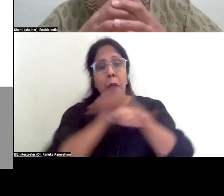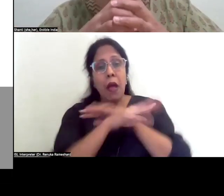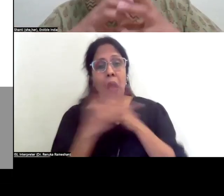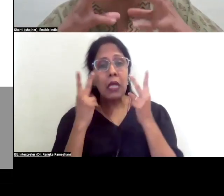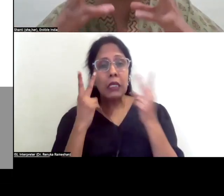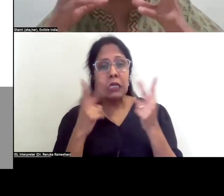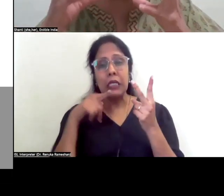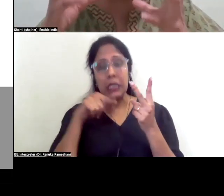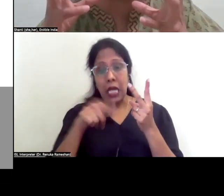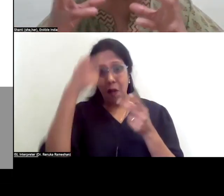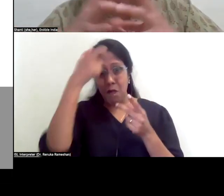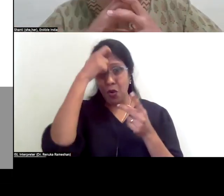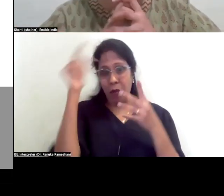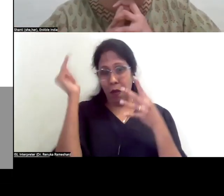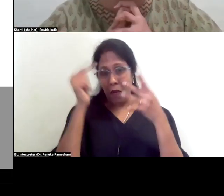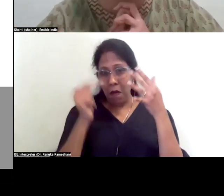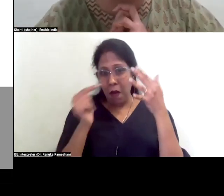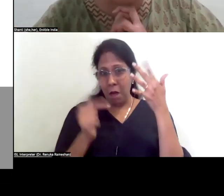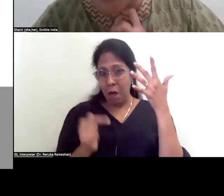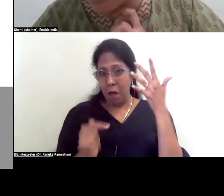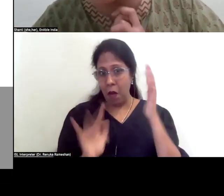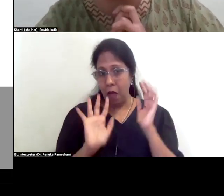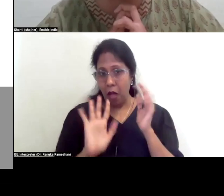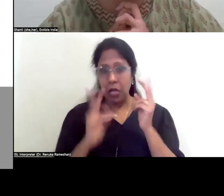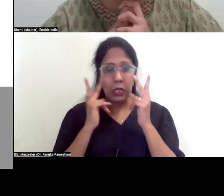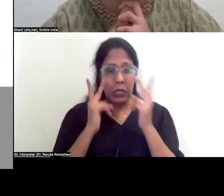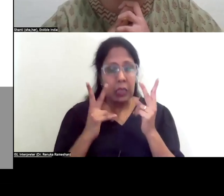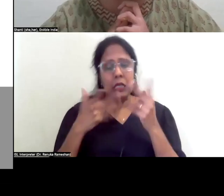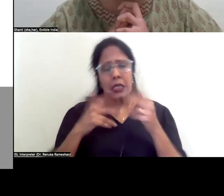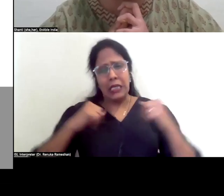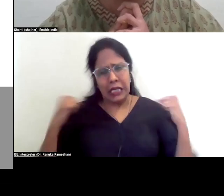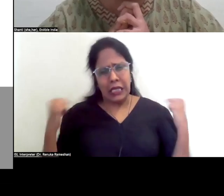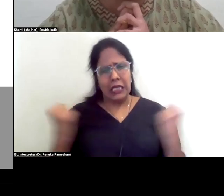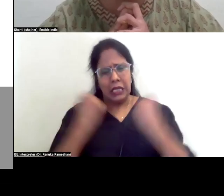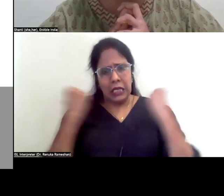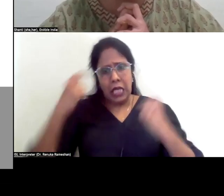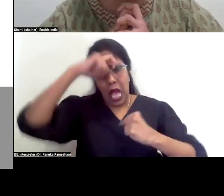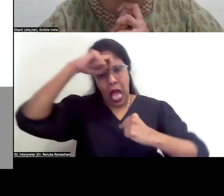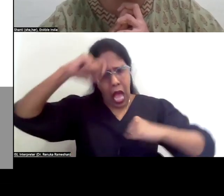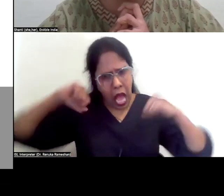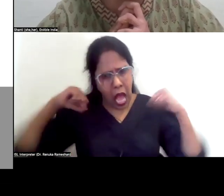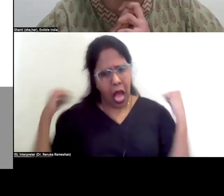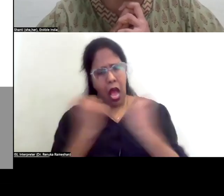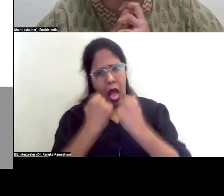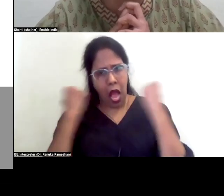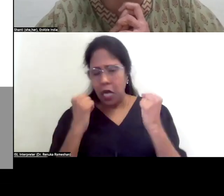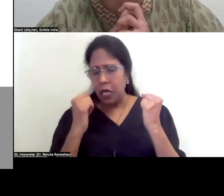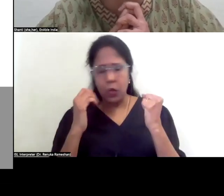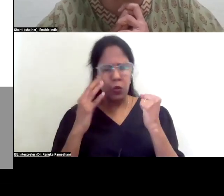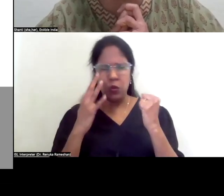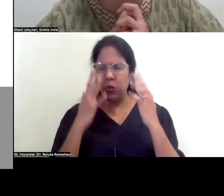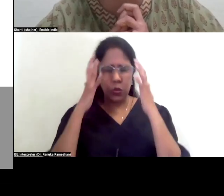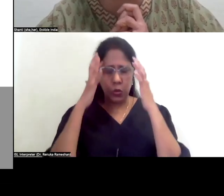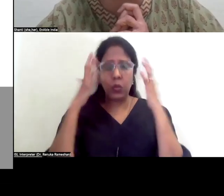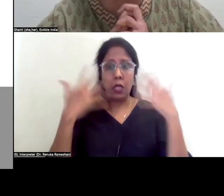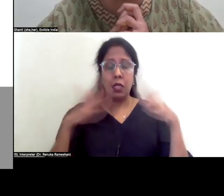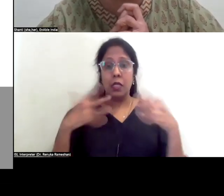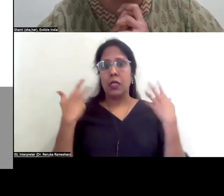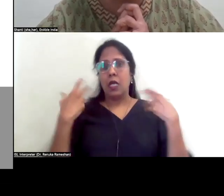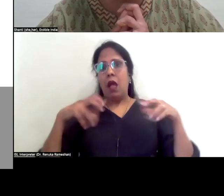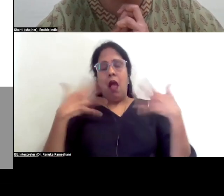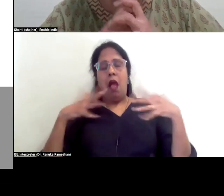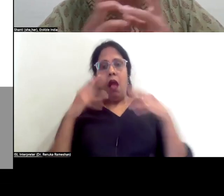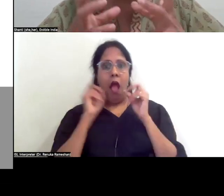all these issues that we know till now, despite all our hard work, and trust me, I just am so amazed